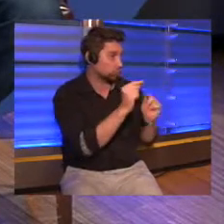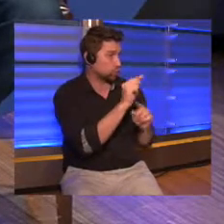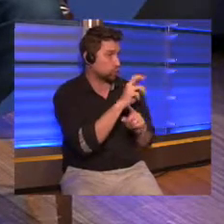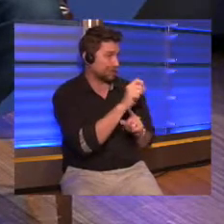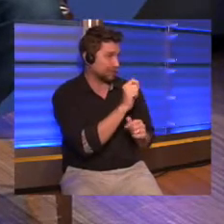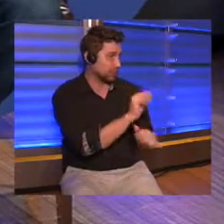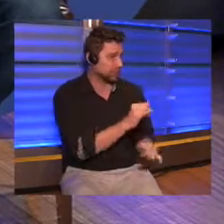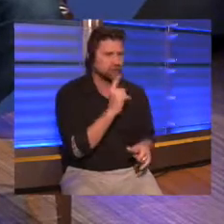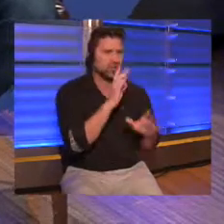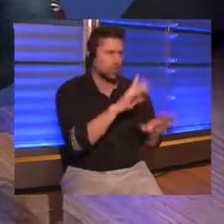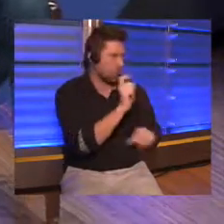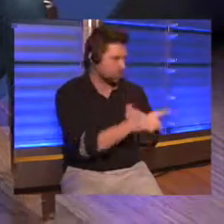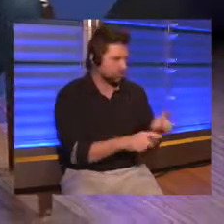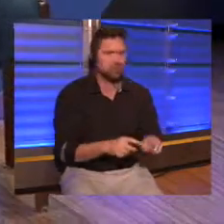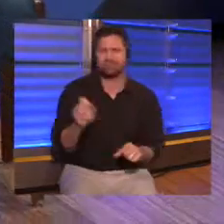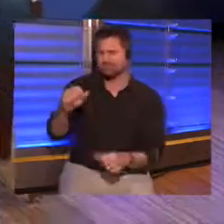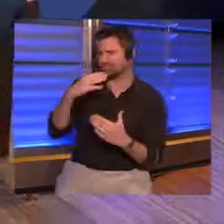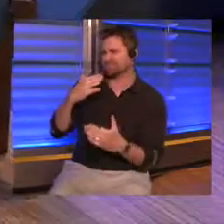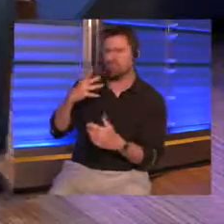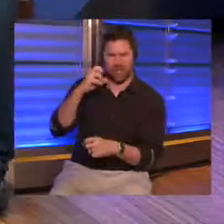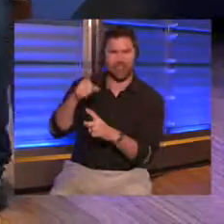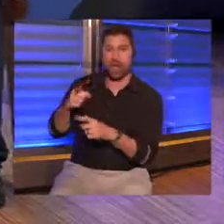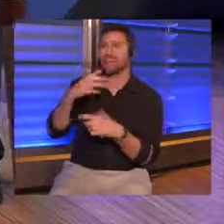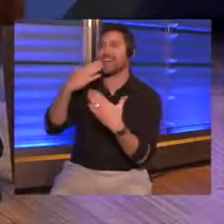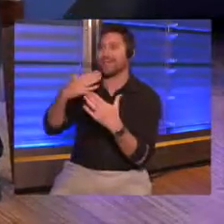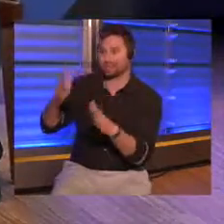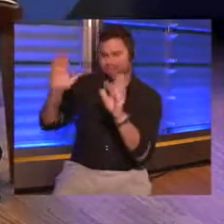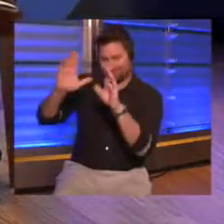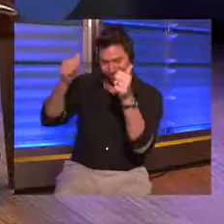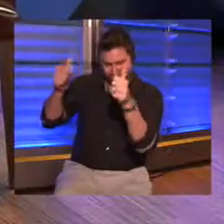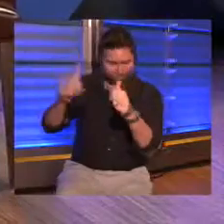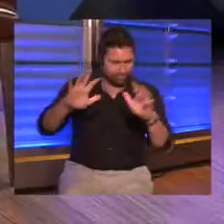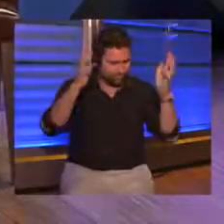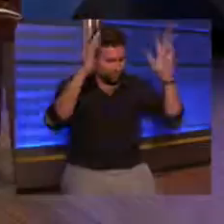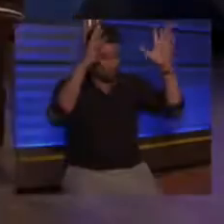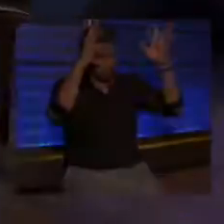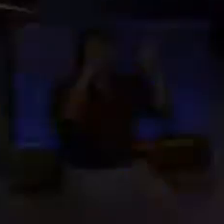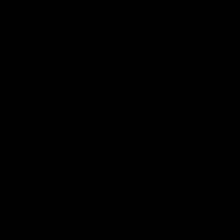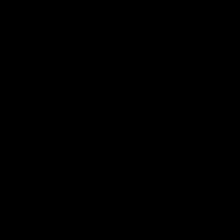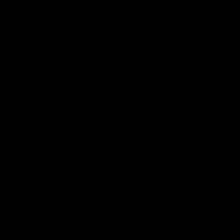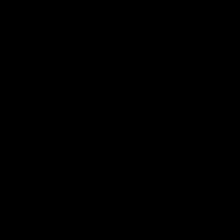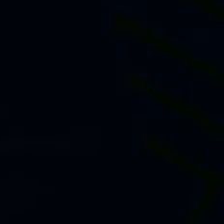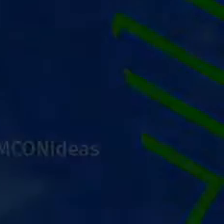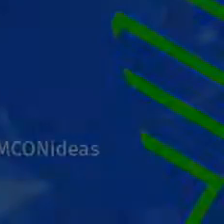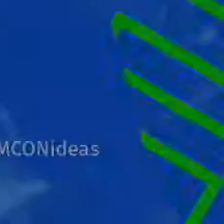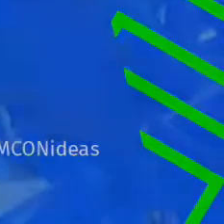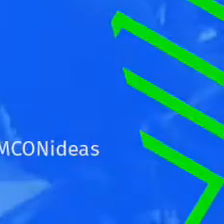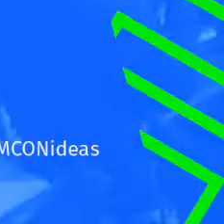questions. Okay, we didn't sure. get a chance to Yeah, you bet. Thank you so much, we'll get Kevin. on there. Okay, thank you. Thank you. Yeah. Thank you.